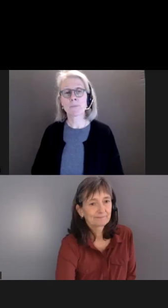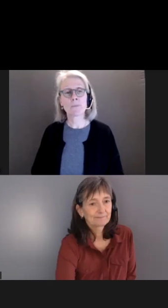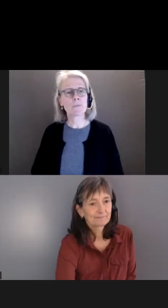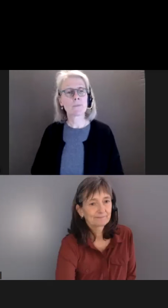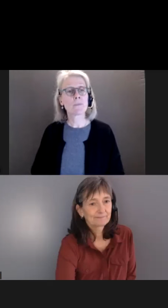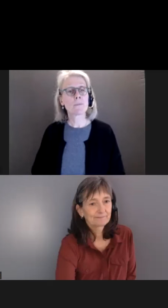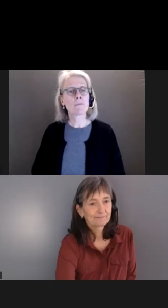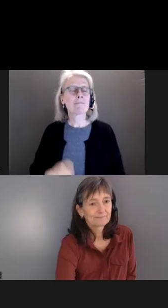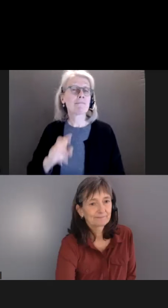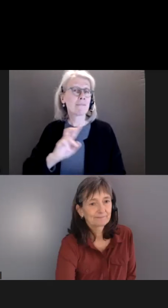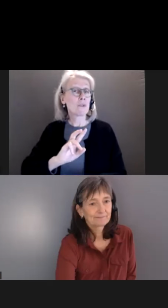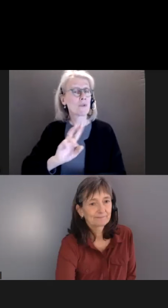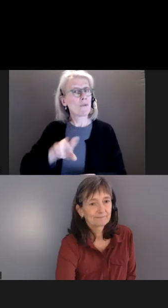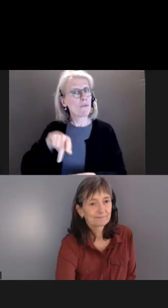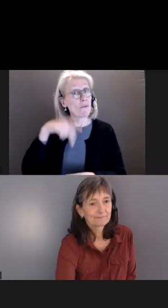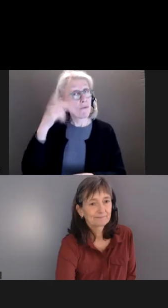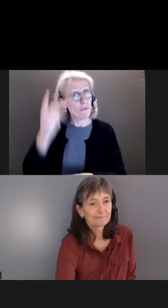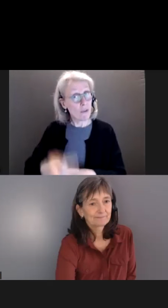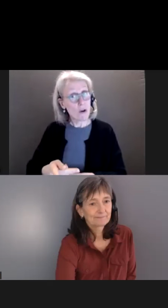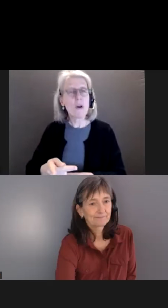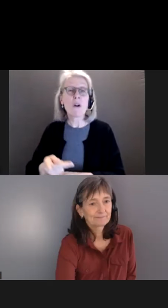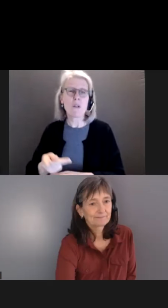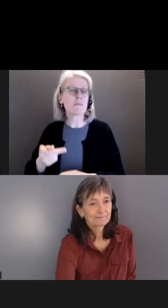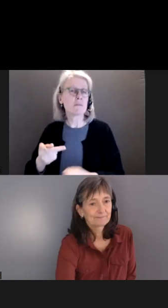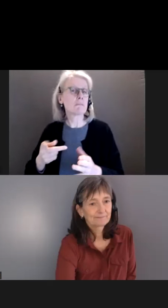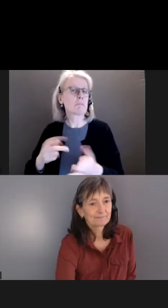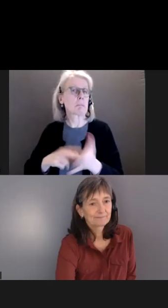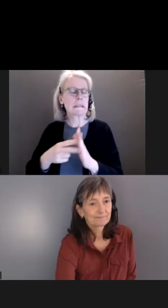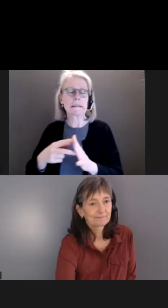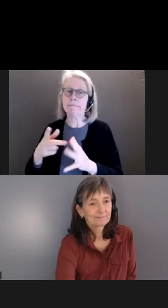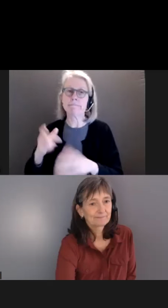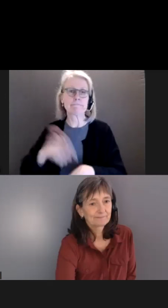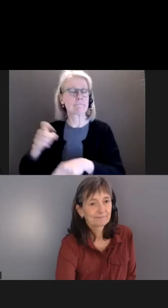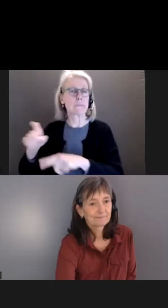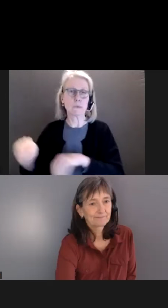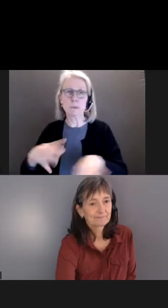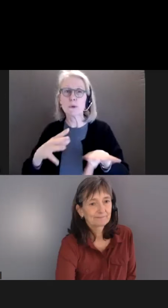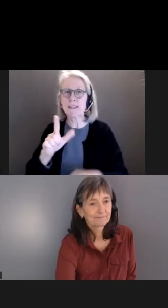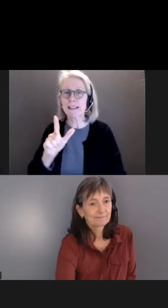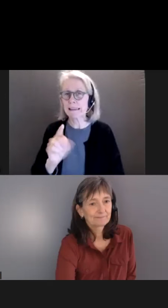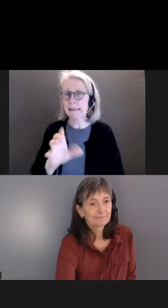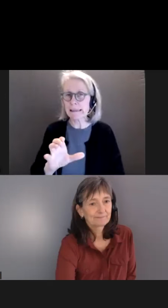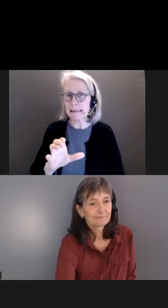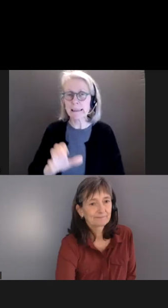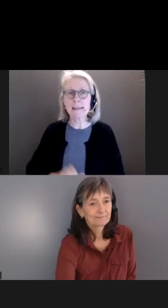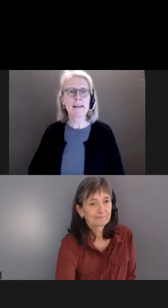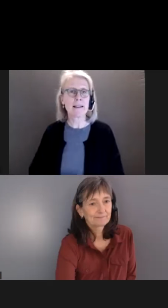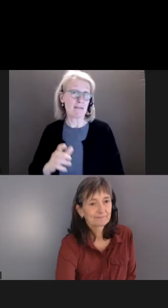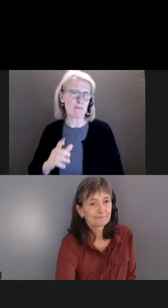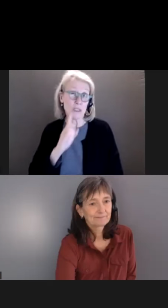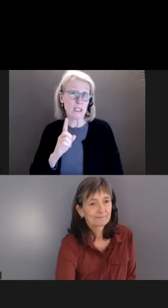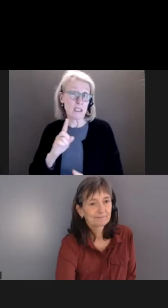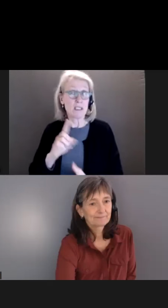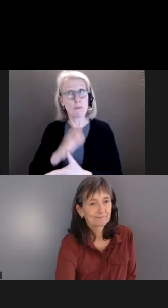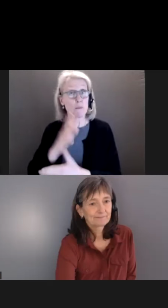So falls are a strong catalyst for transitions into long-term care homes among older Canadians and are actually the primary type of